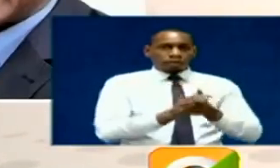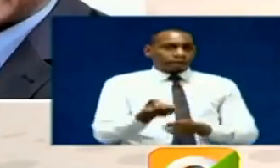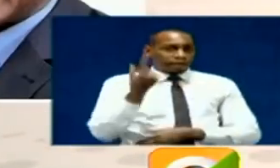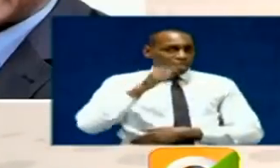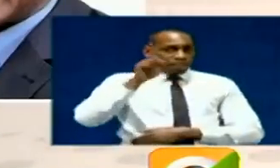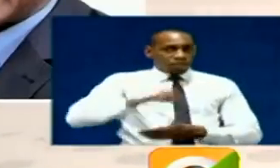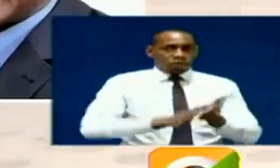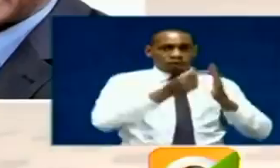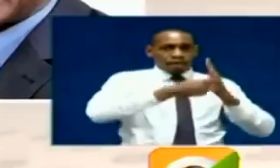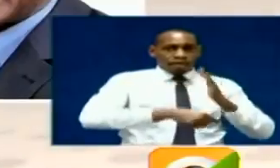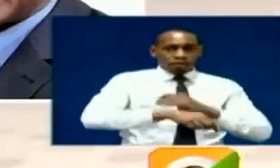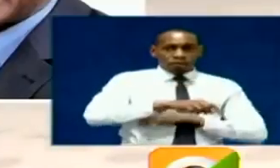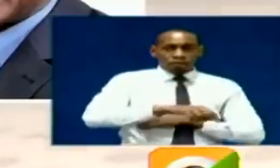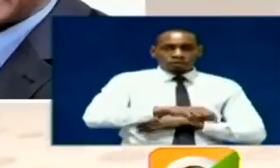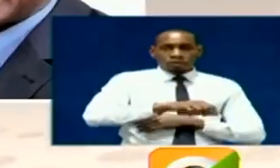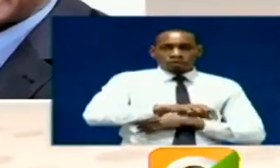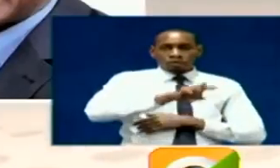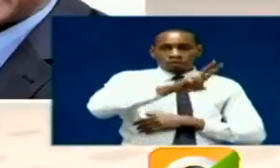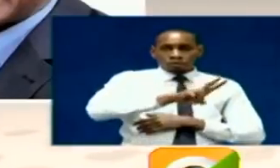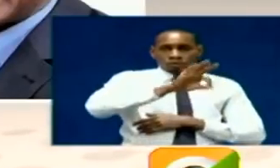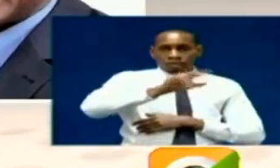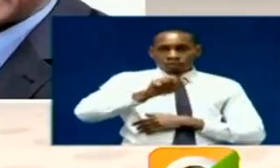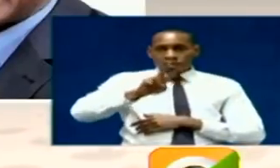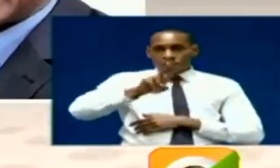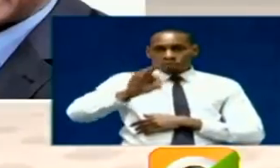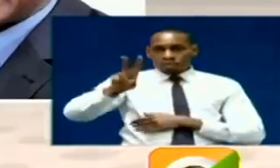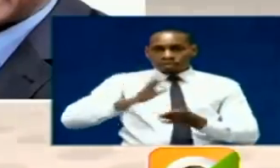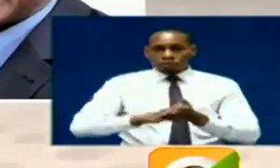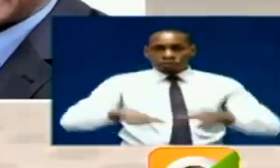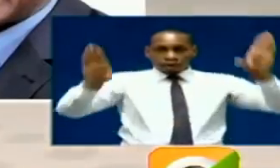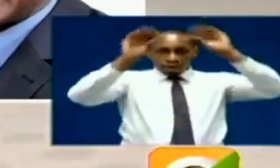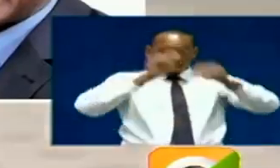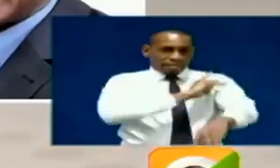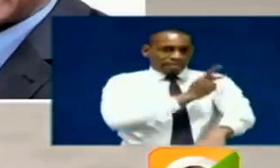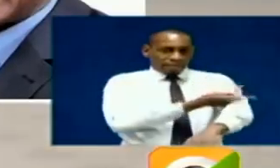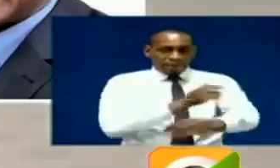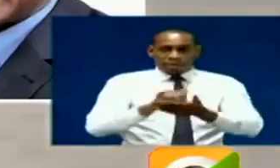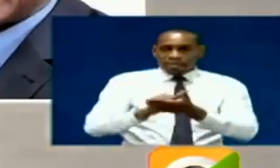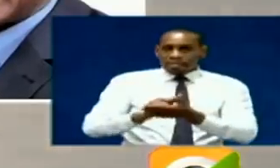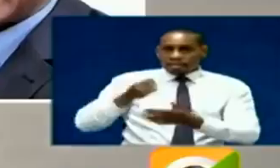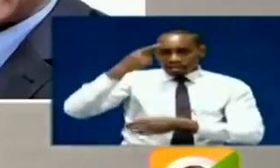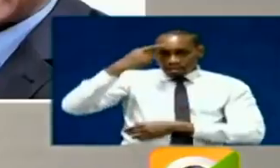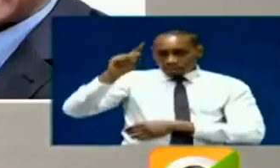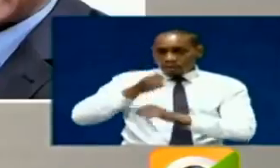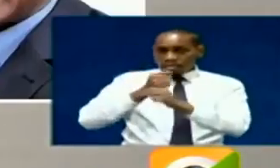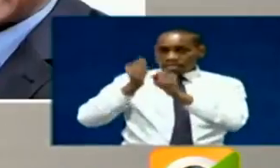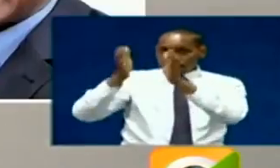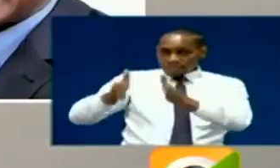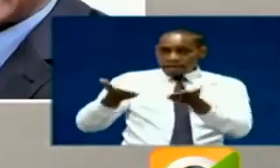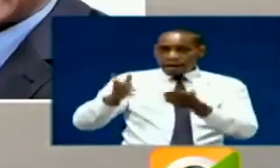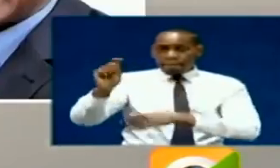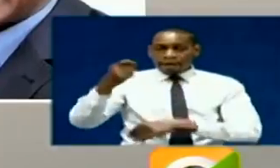131, 132 on presidential powers. The president is actually the main policy driver in Kenya.